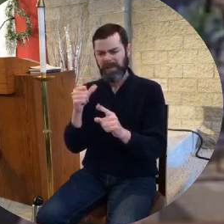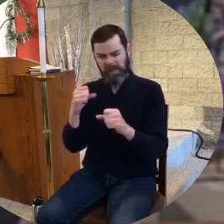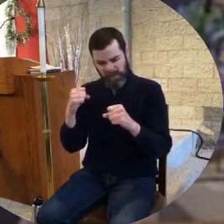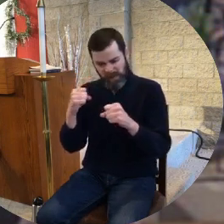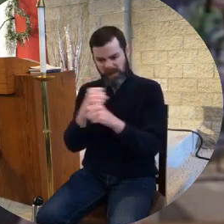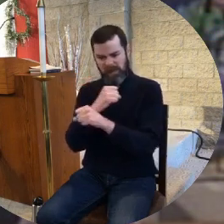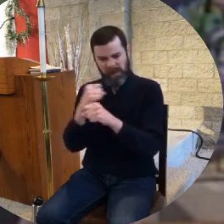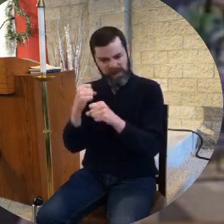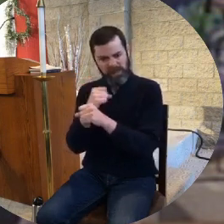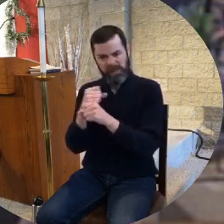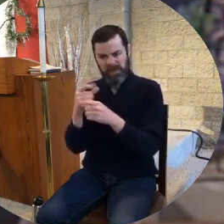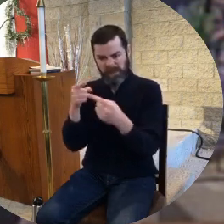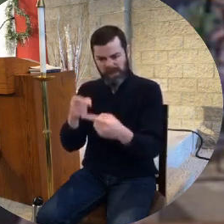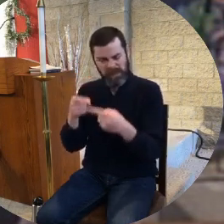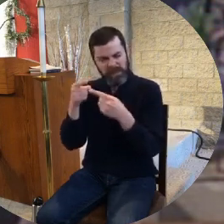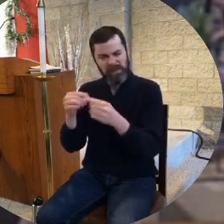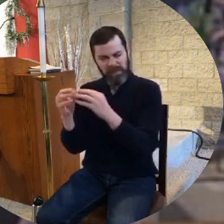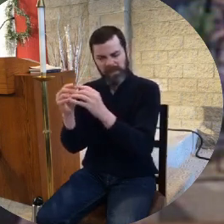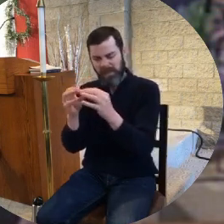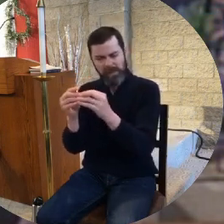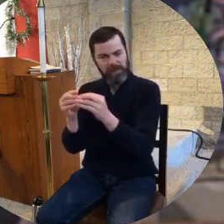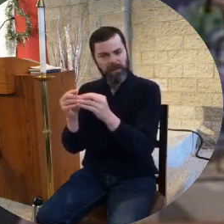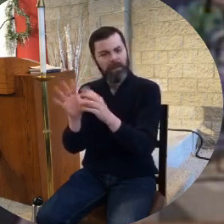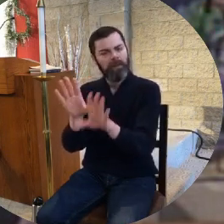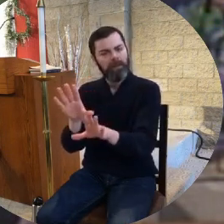our life. A great man.